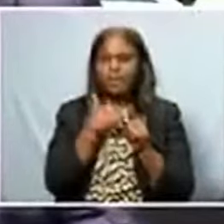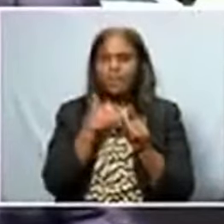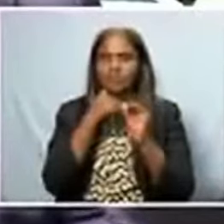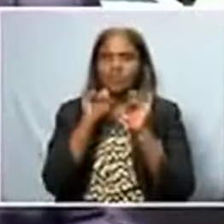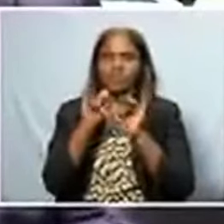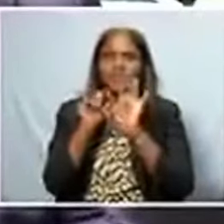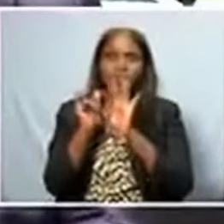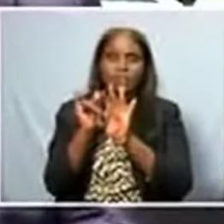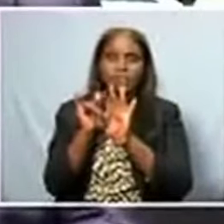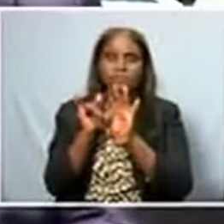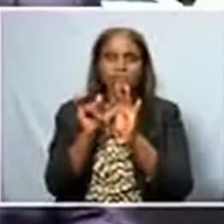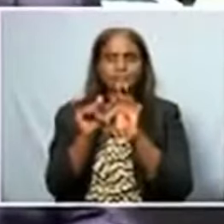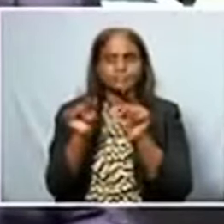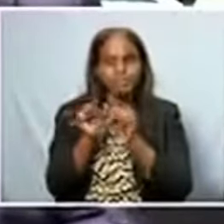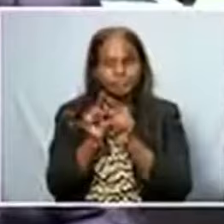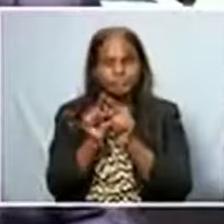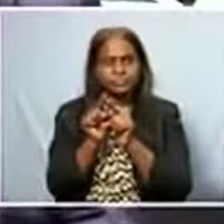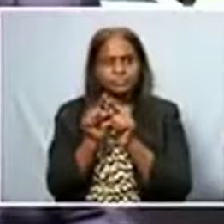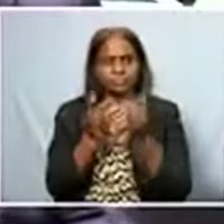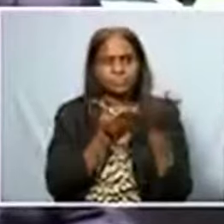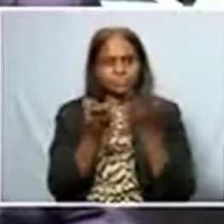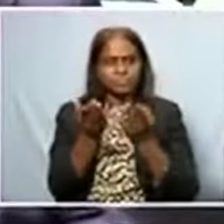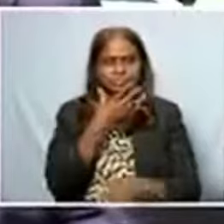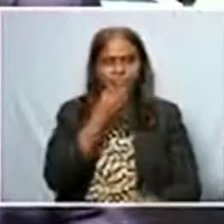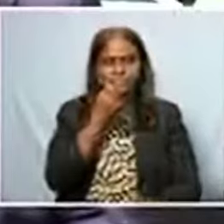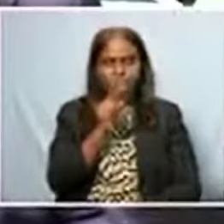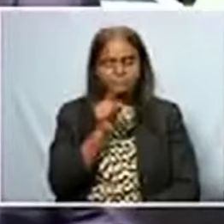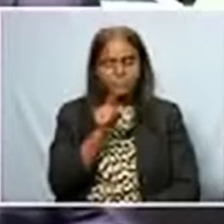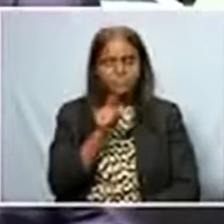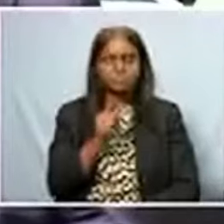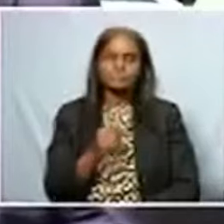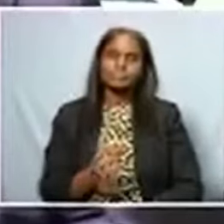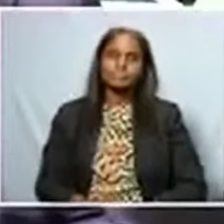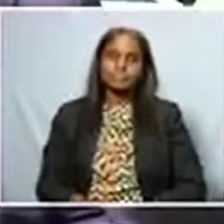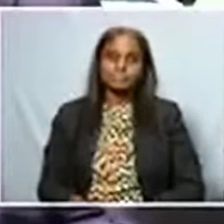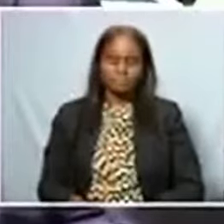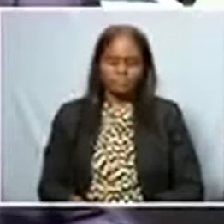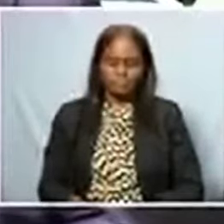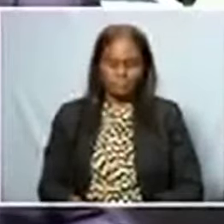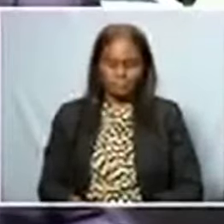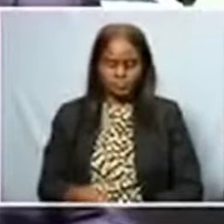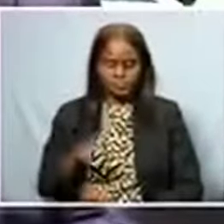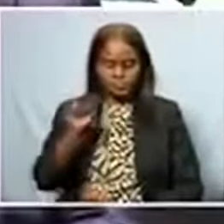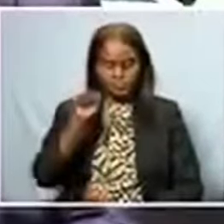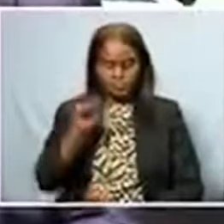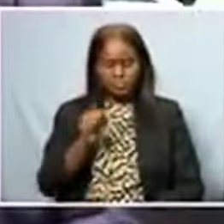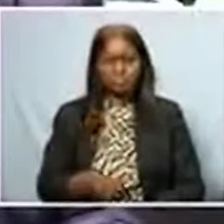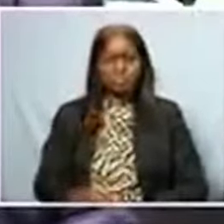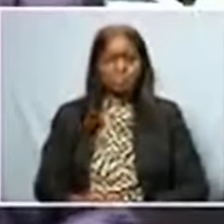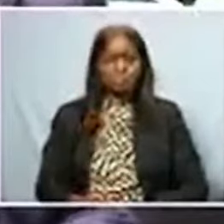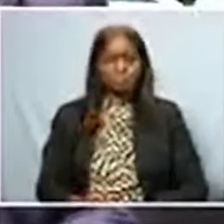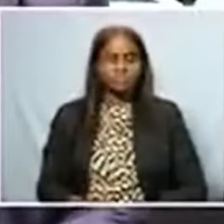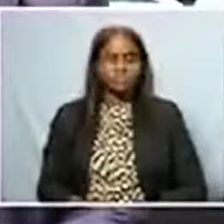stay at the Service Commission. I submit with these few words, Mr. Chairperson.